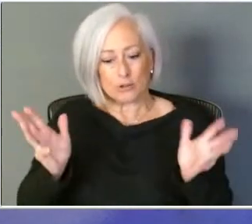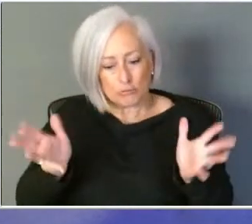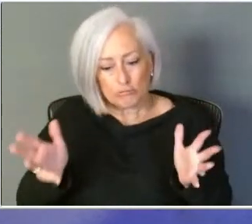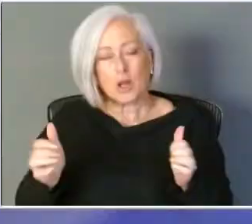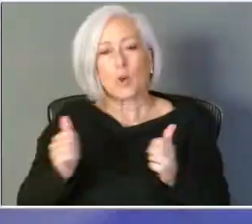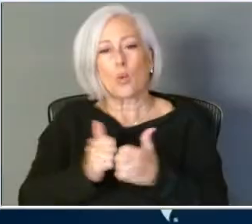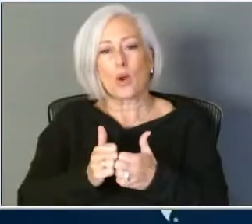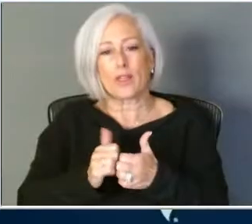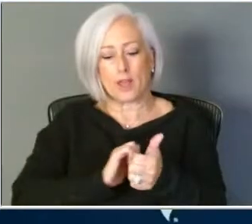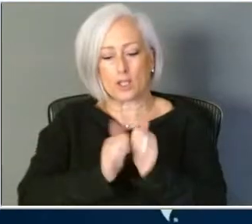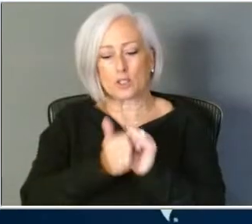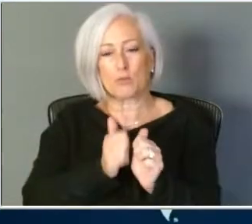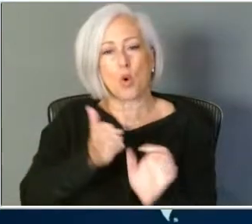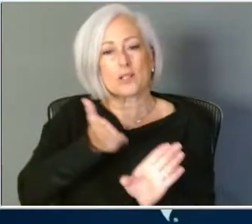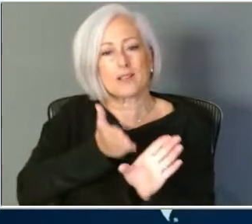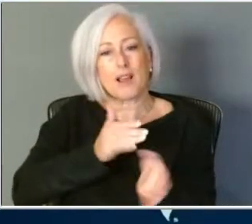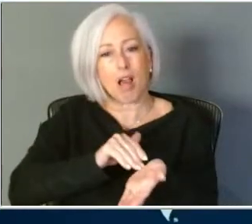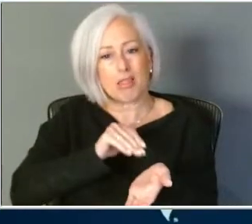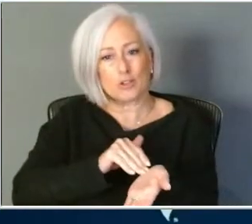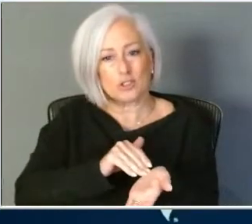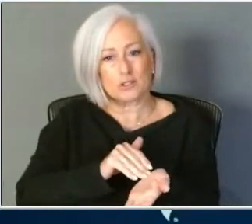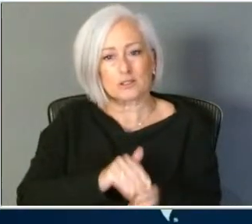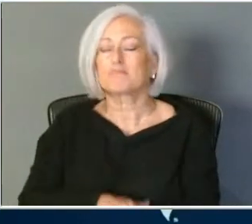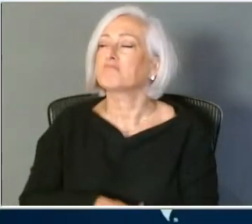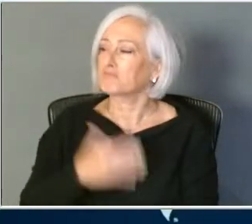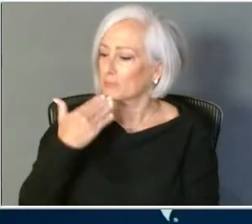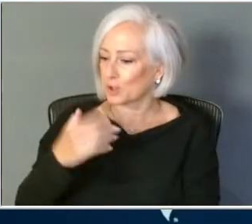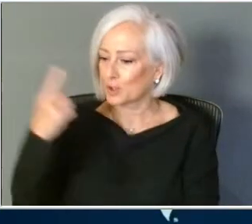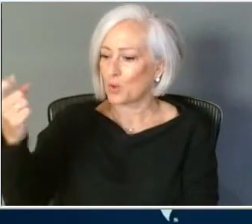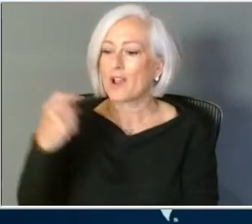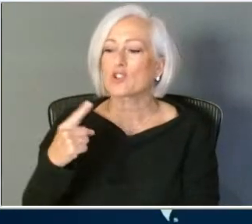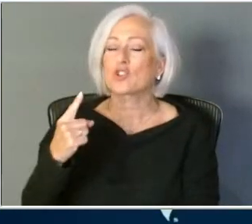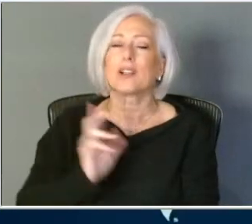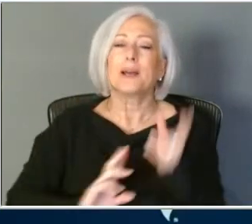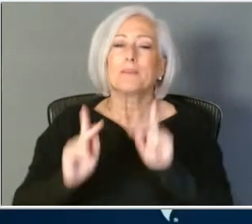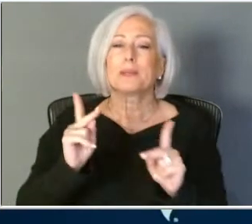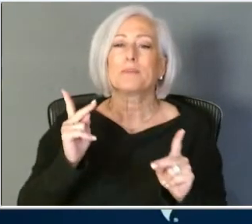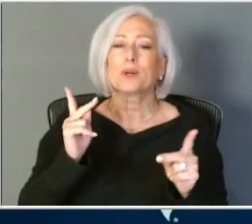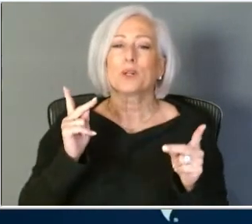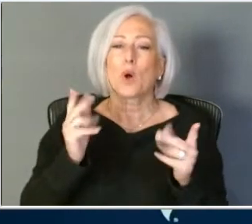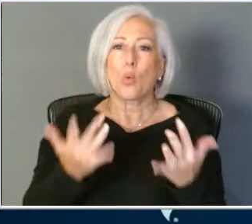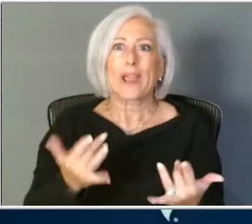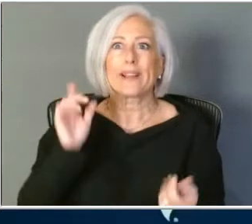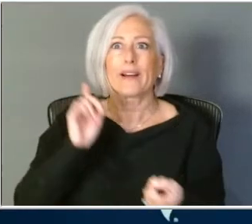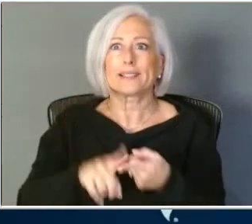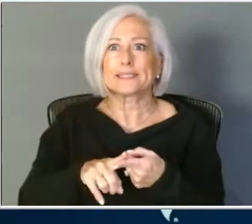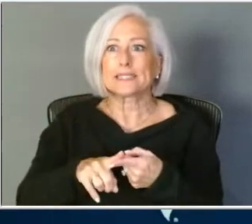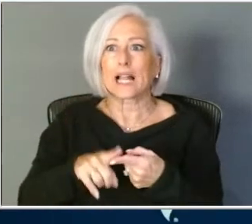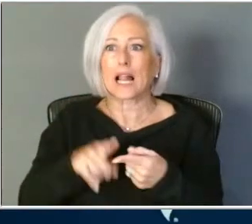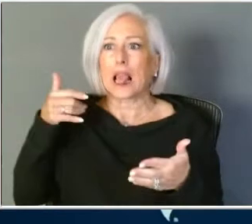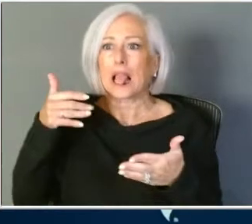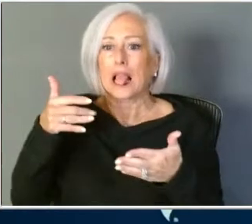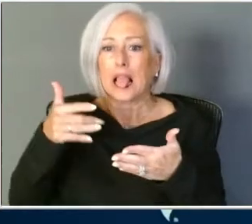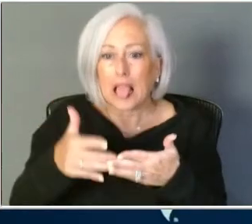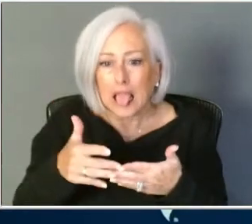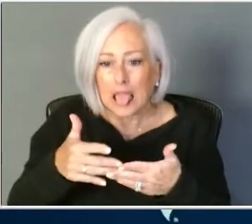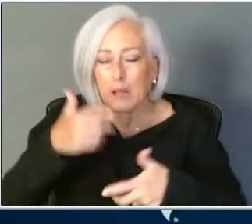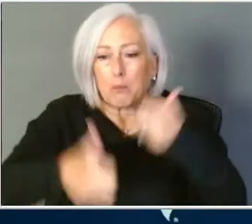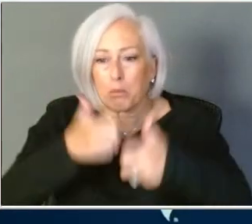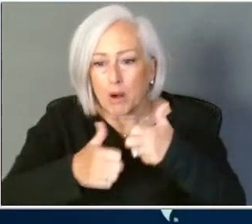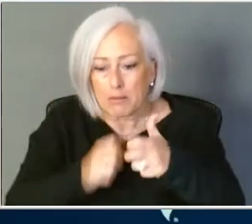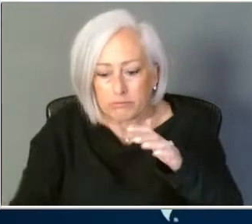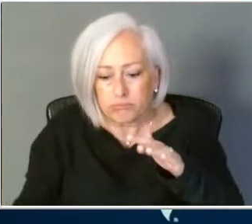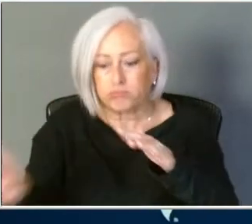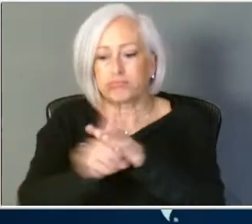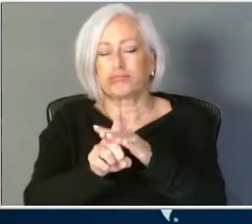great question. I think in general, people sometimes wait until the wheels start coming off. to ask for help. So what I encourage